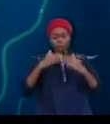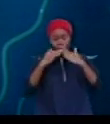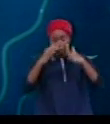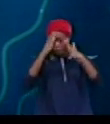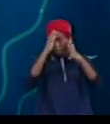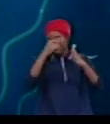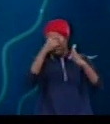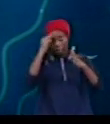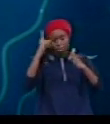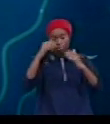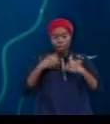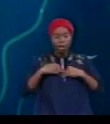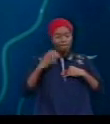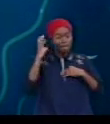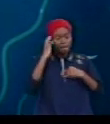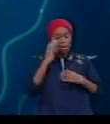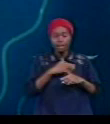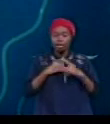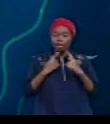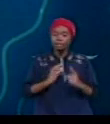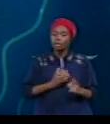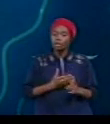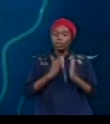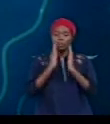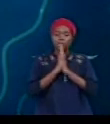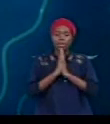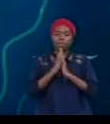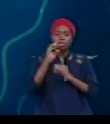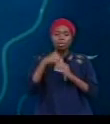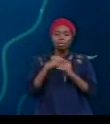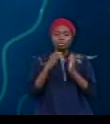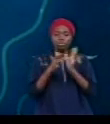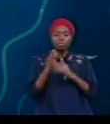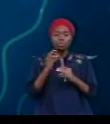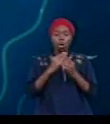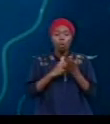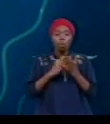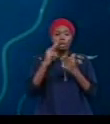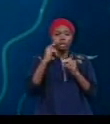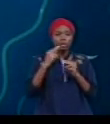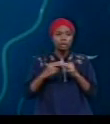heard and answered our prayers. In Jesus' holy name, we pray.